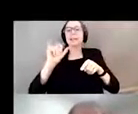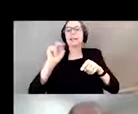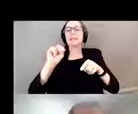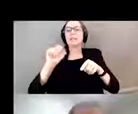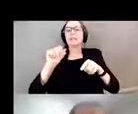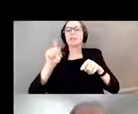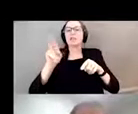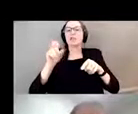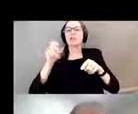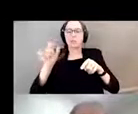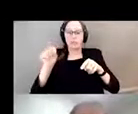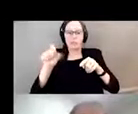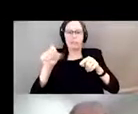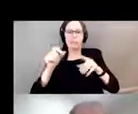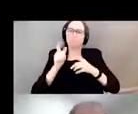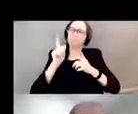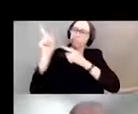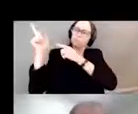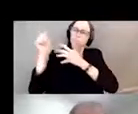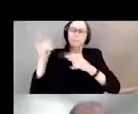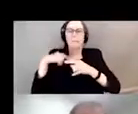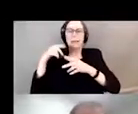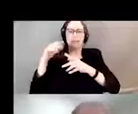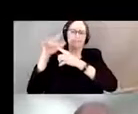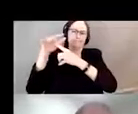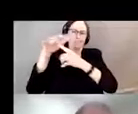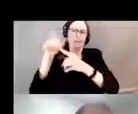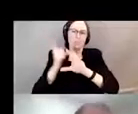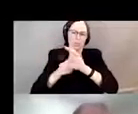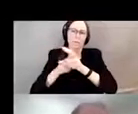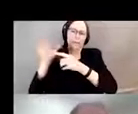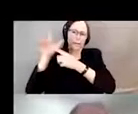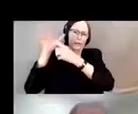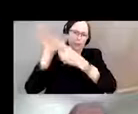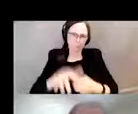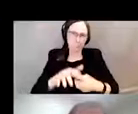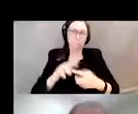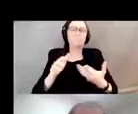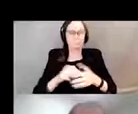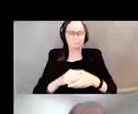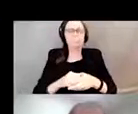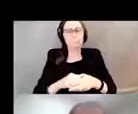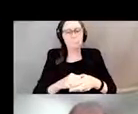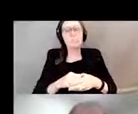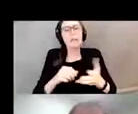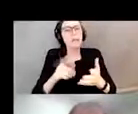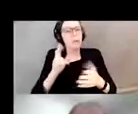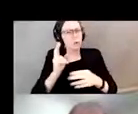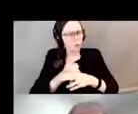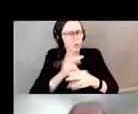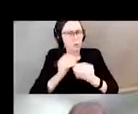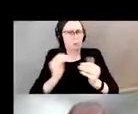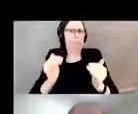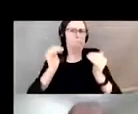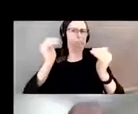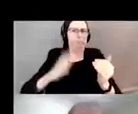down a Soviet transport helicopter. And they're using much more advanced weapons than